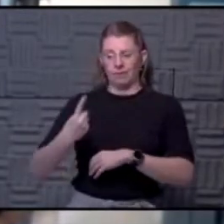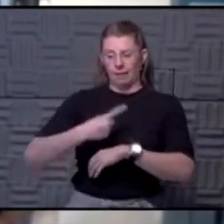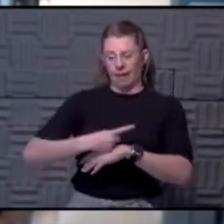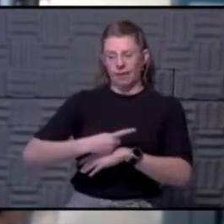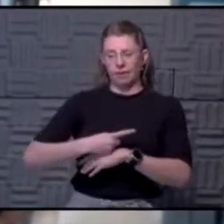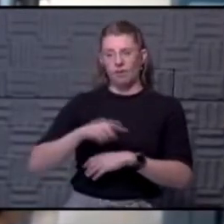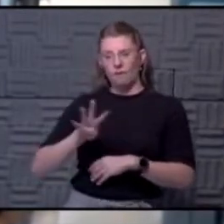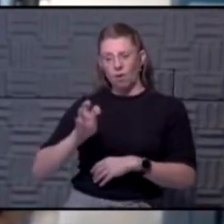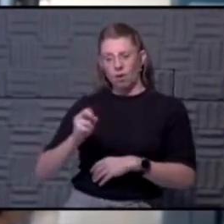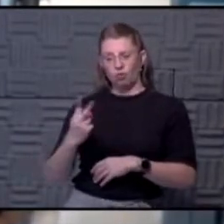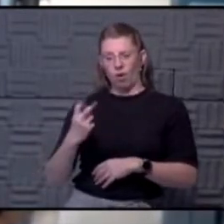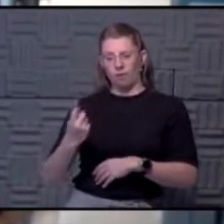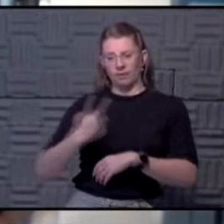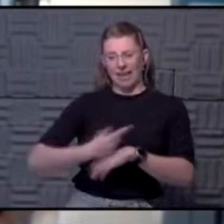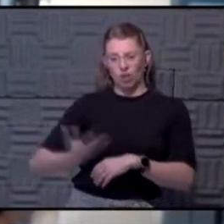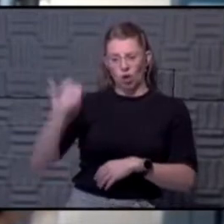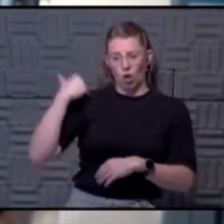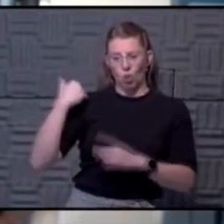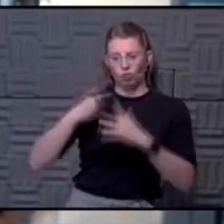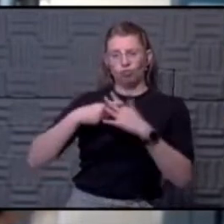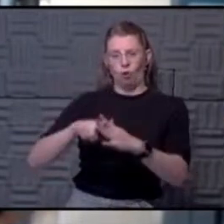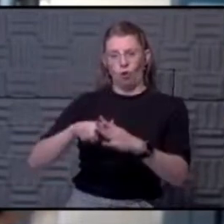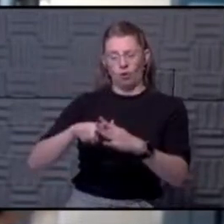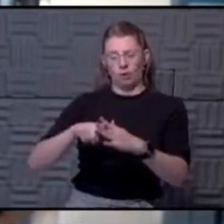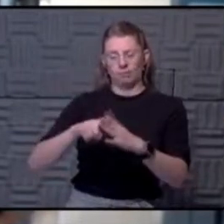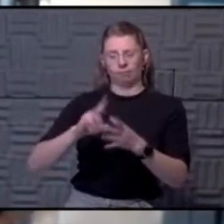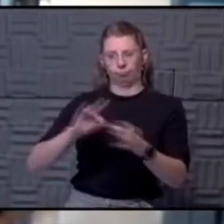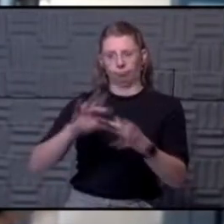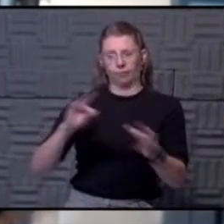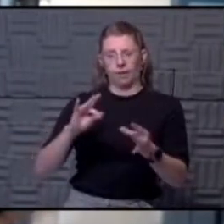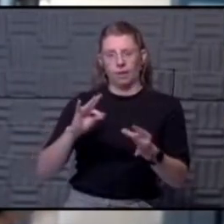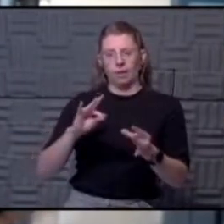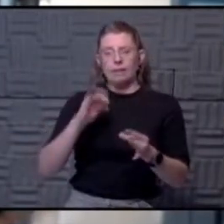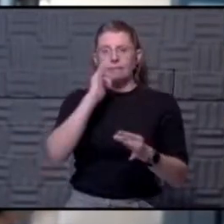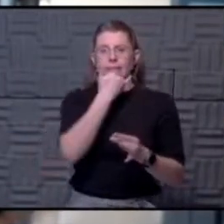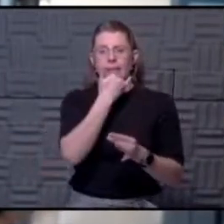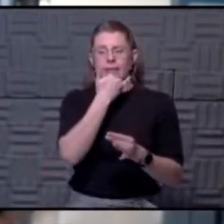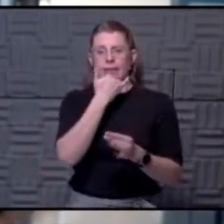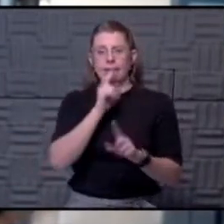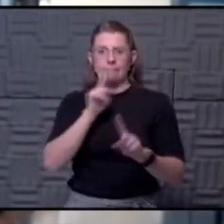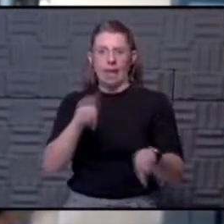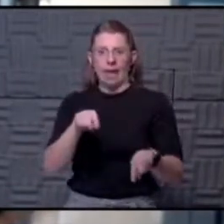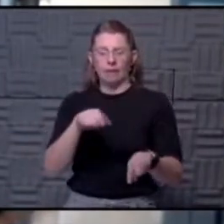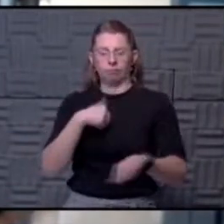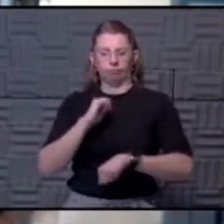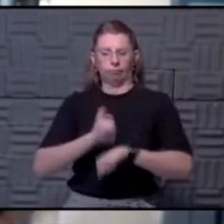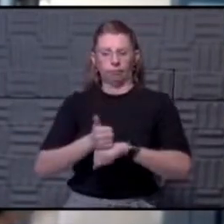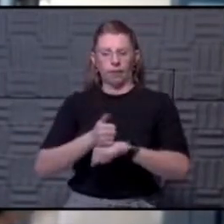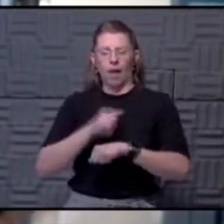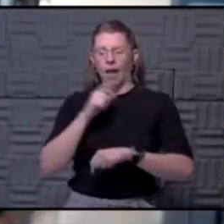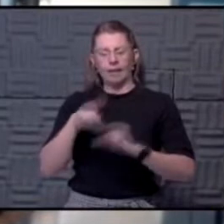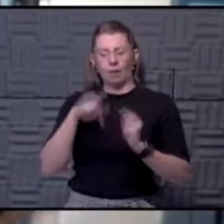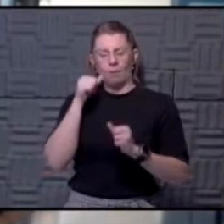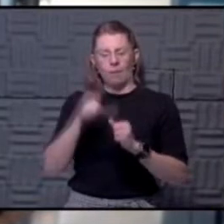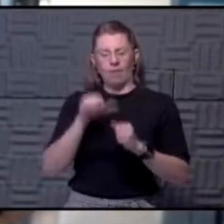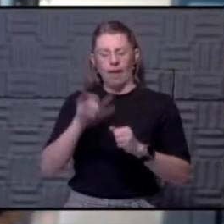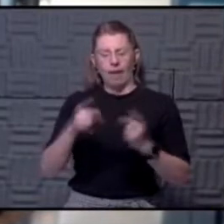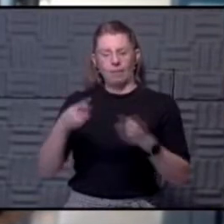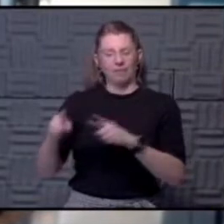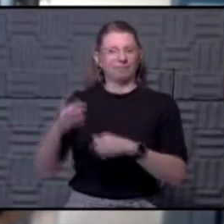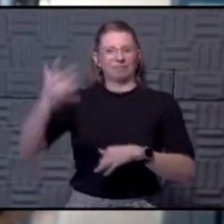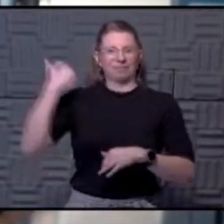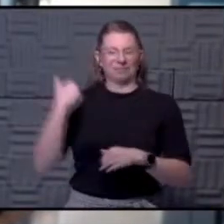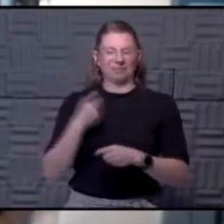it 412 days ago when we stood up Incident Command. Not that I remember, but and that is there's principles, and that